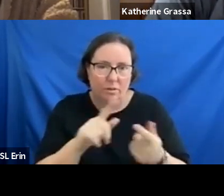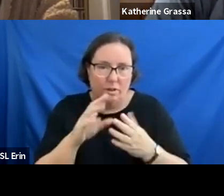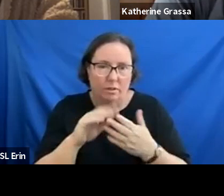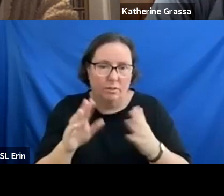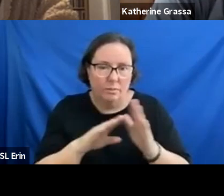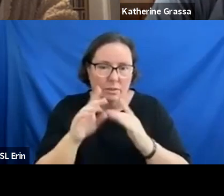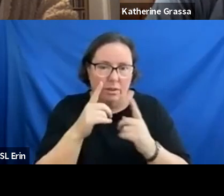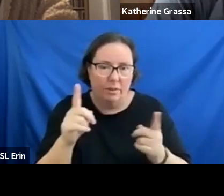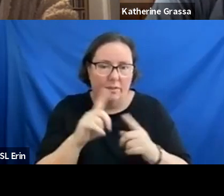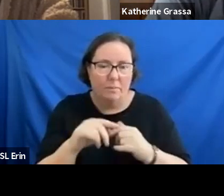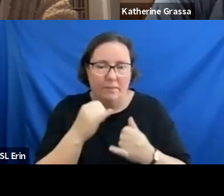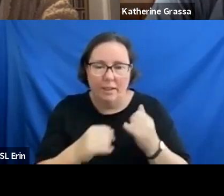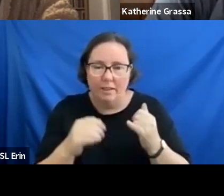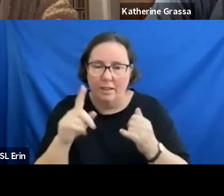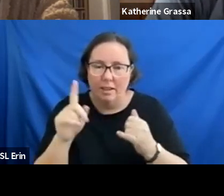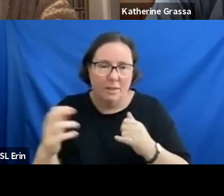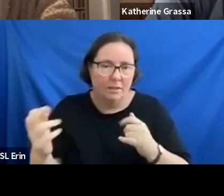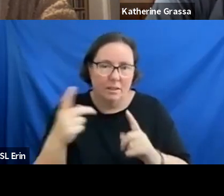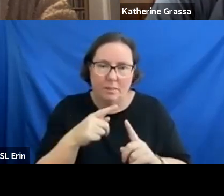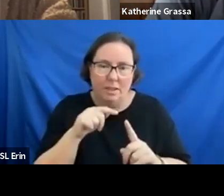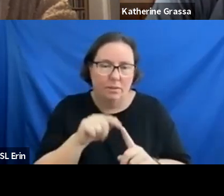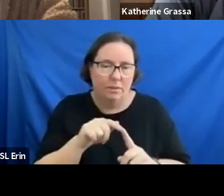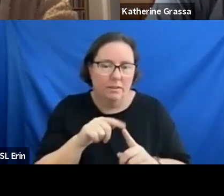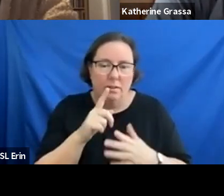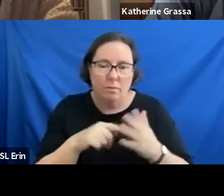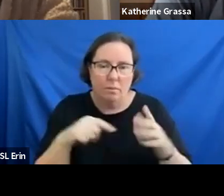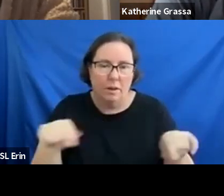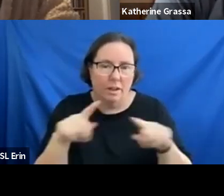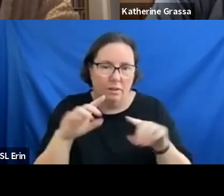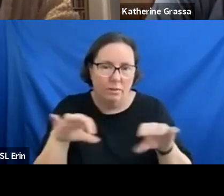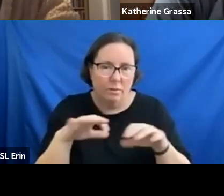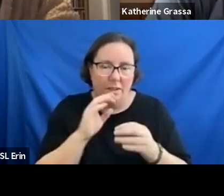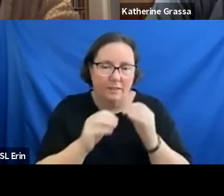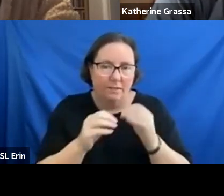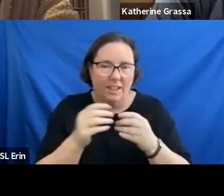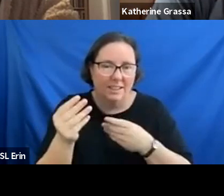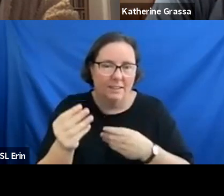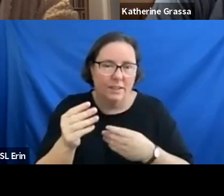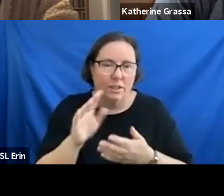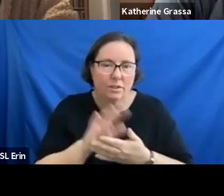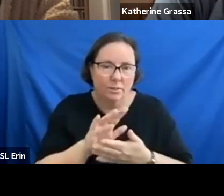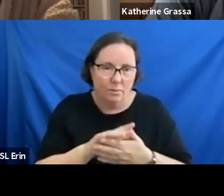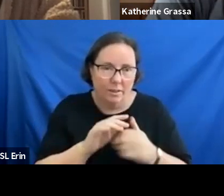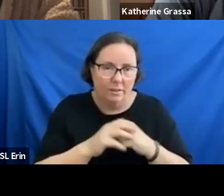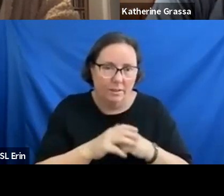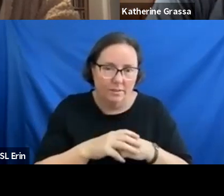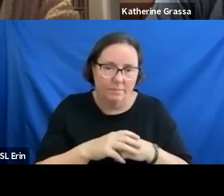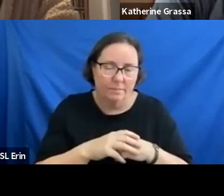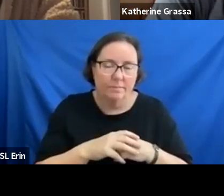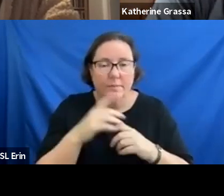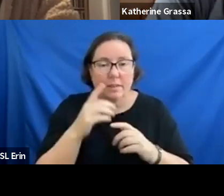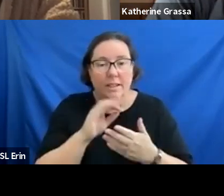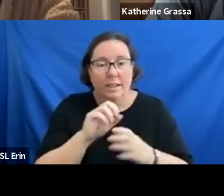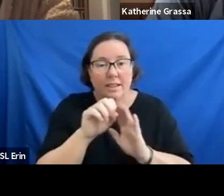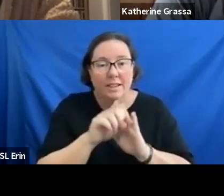thrive. Finally, I must come back to this. What are you doing to fix the feeder schools? According to the state audit